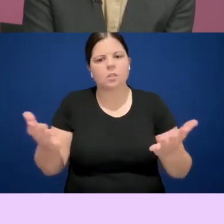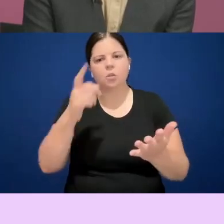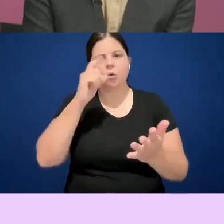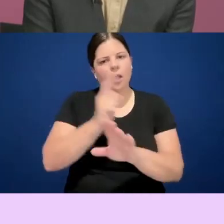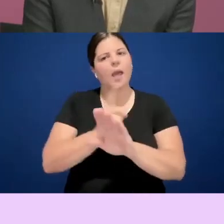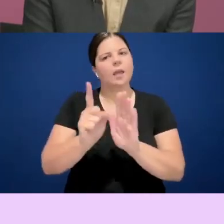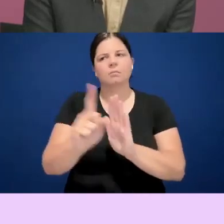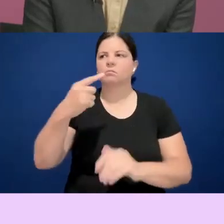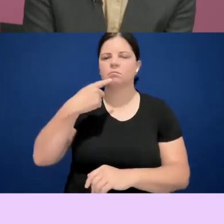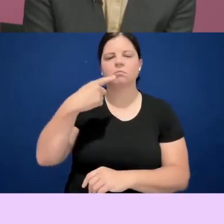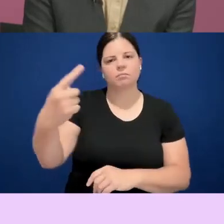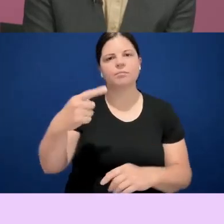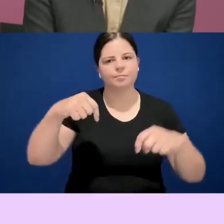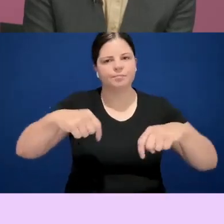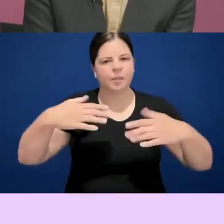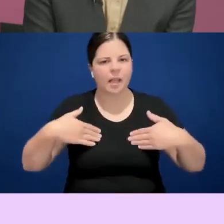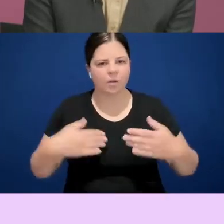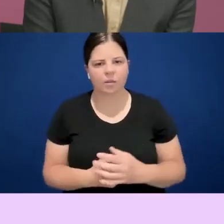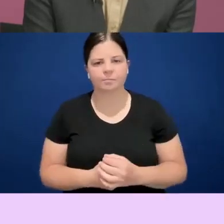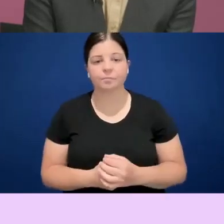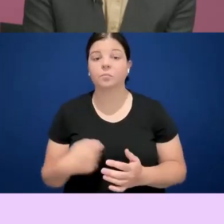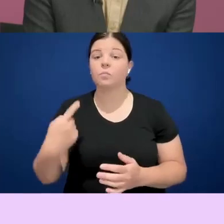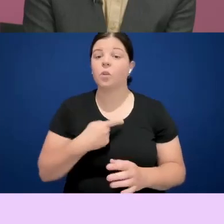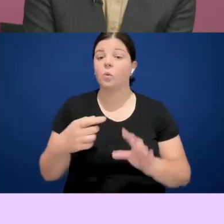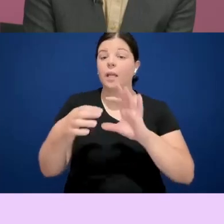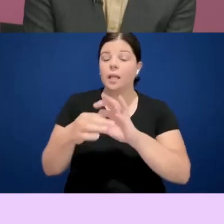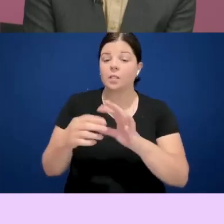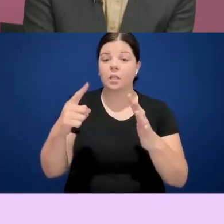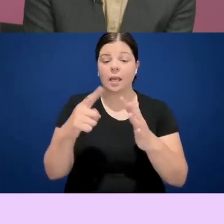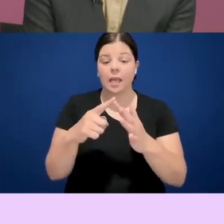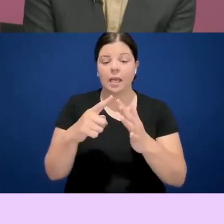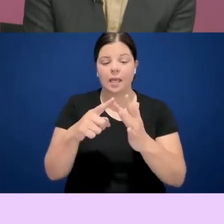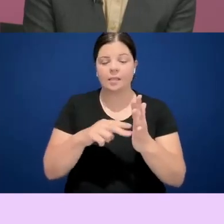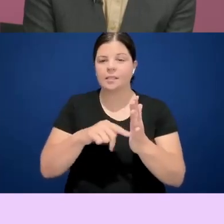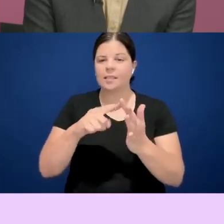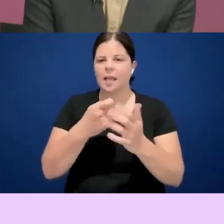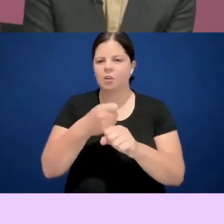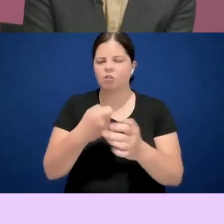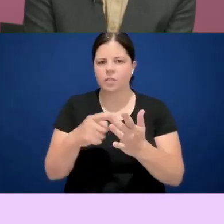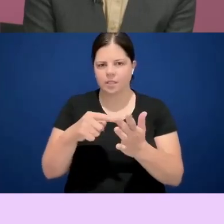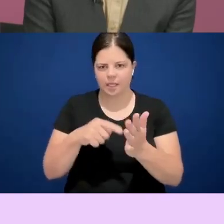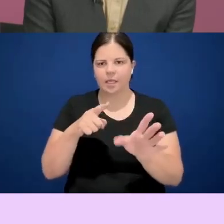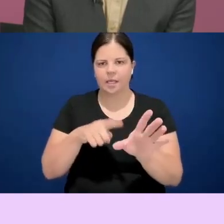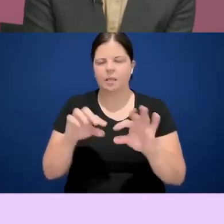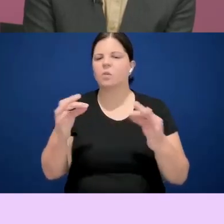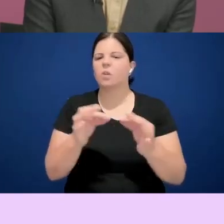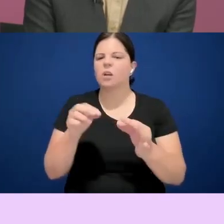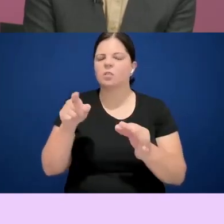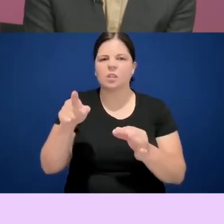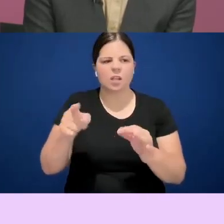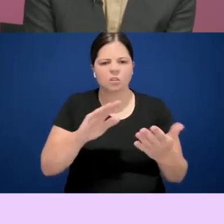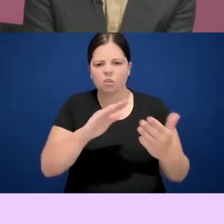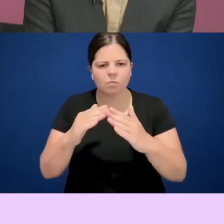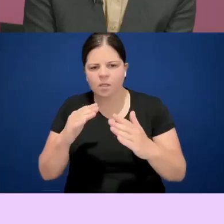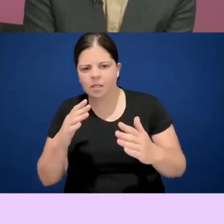In addition, we connected with eIntegrity, a community interest company that develops online learning resources for